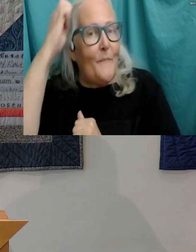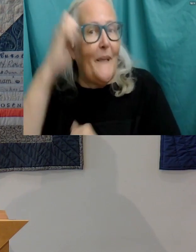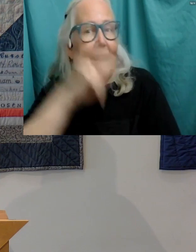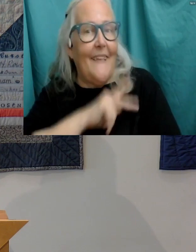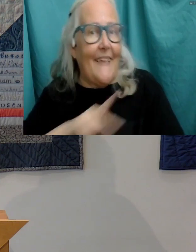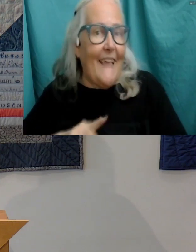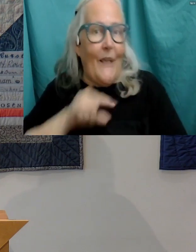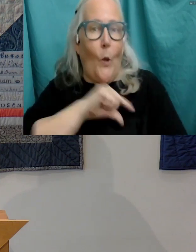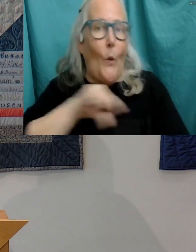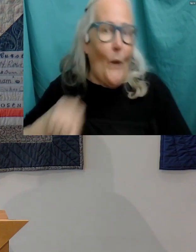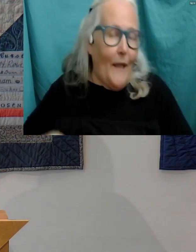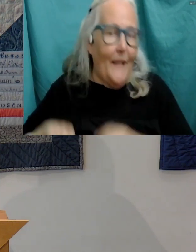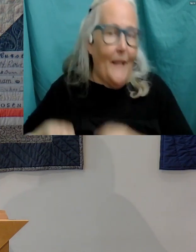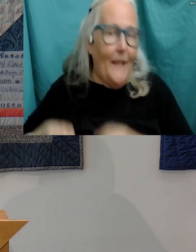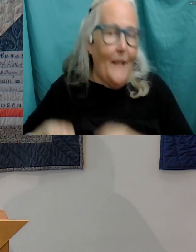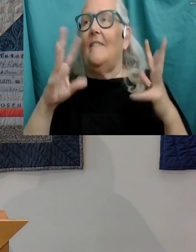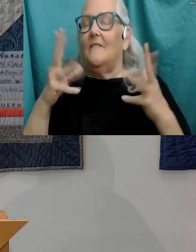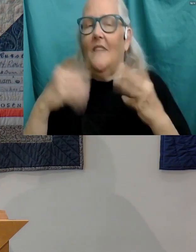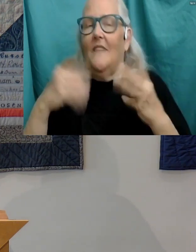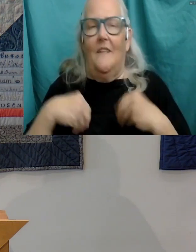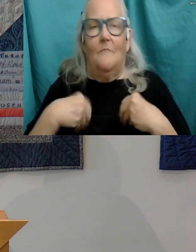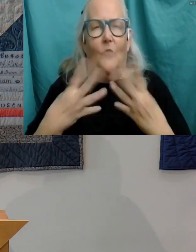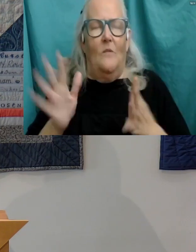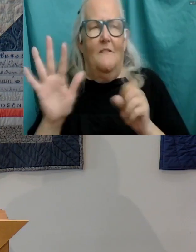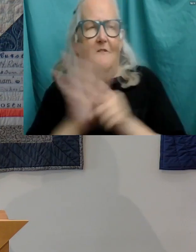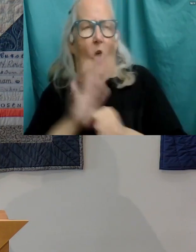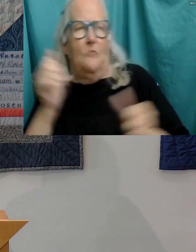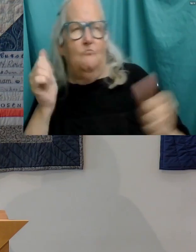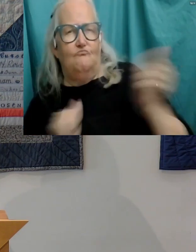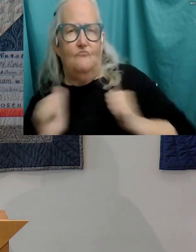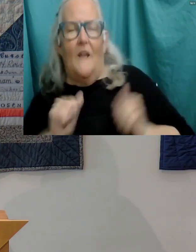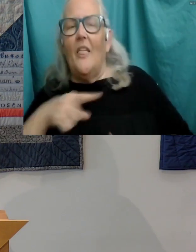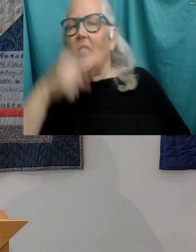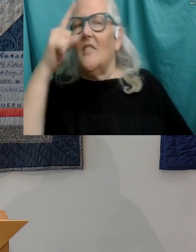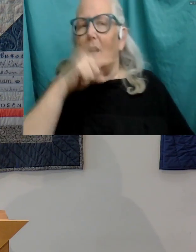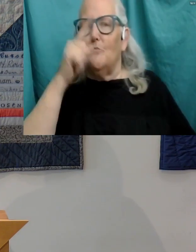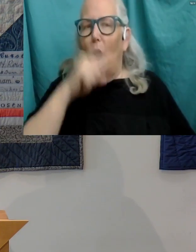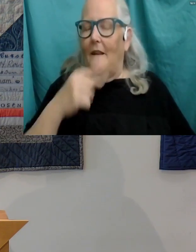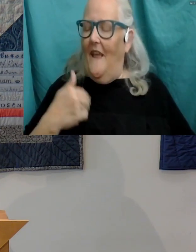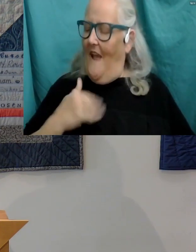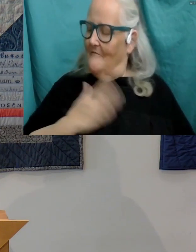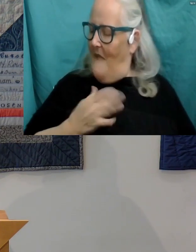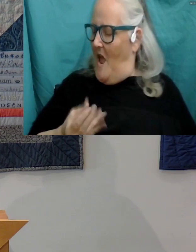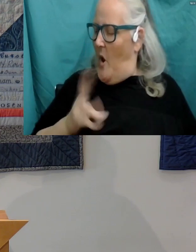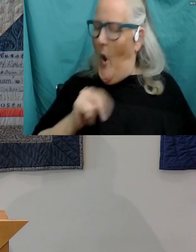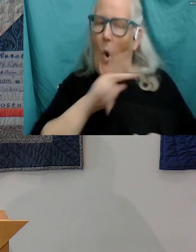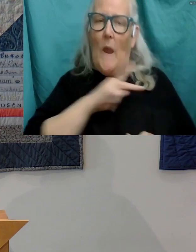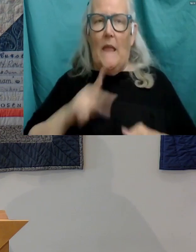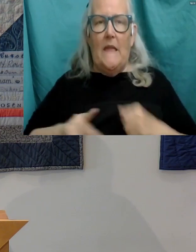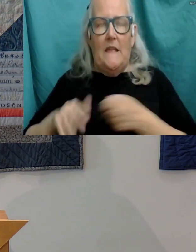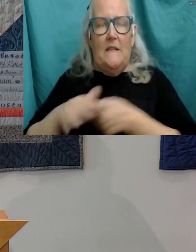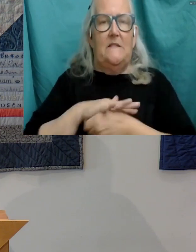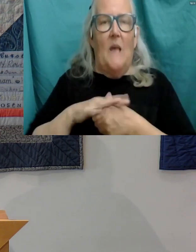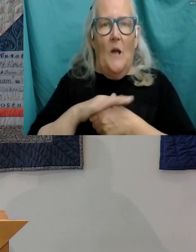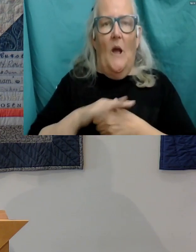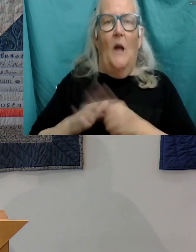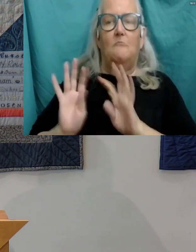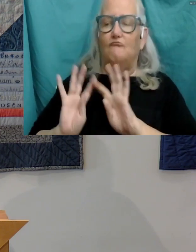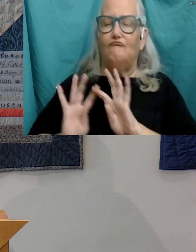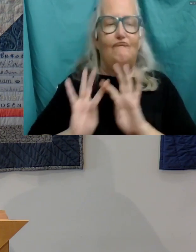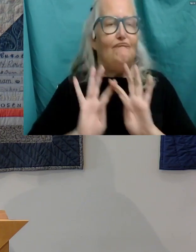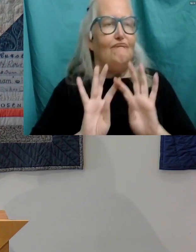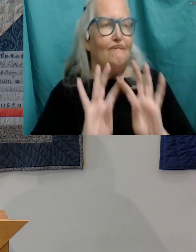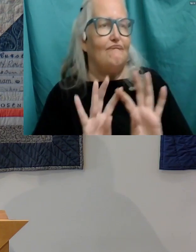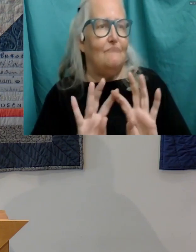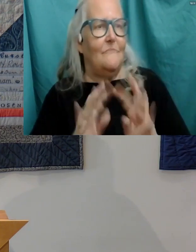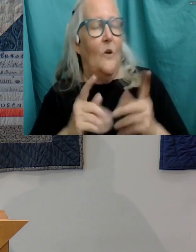role plays where they pretended to have little monarchies with their own courts to bamboozle visitors on their shore.